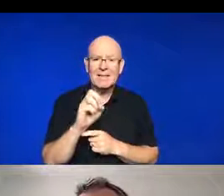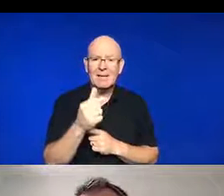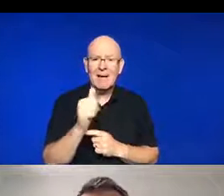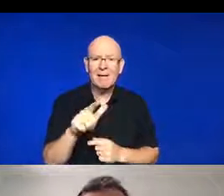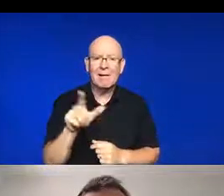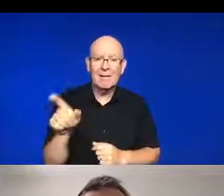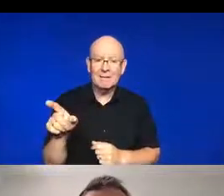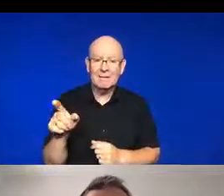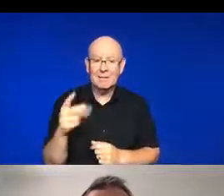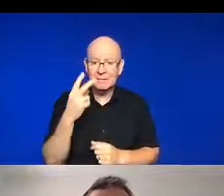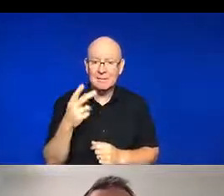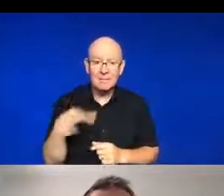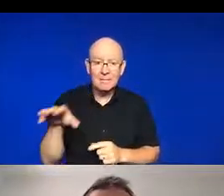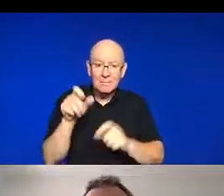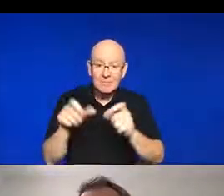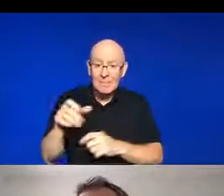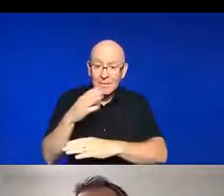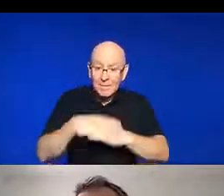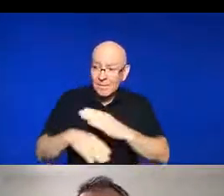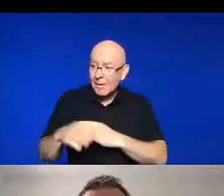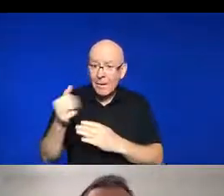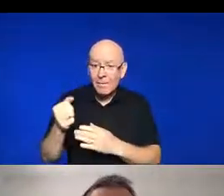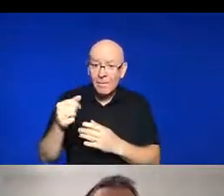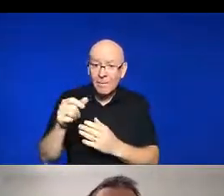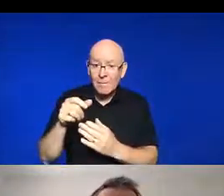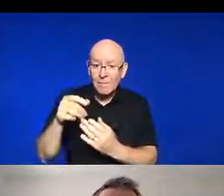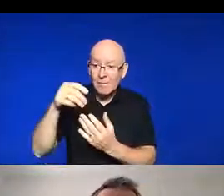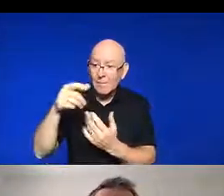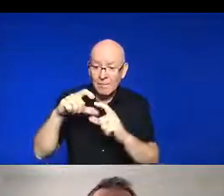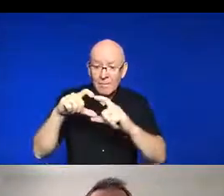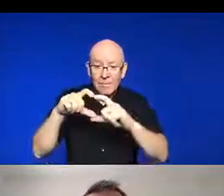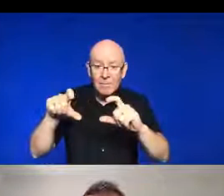target household for food distribution in the crisis.